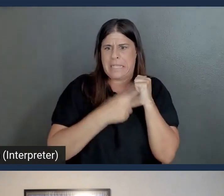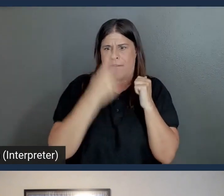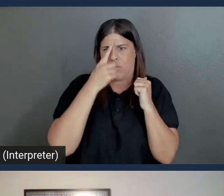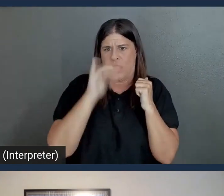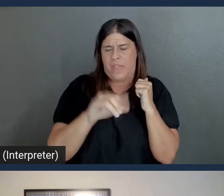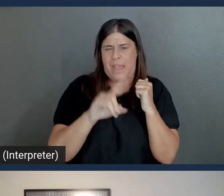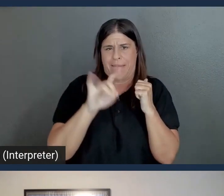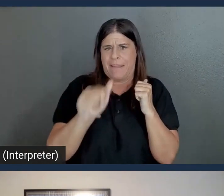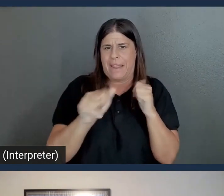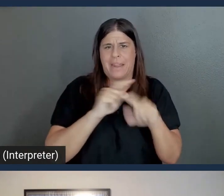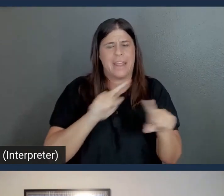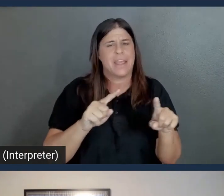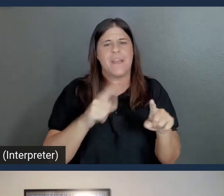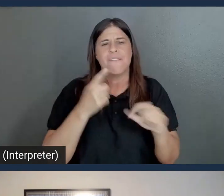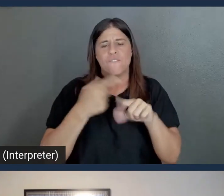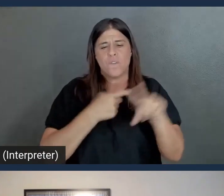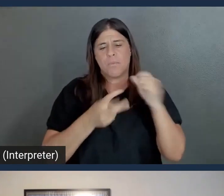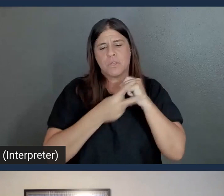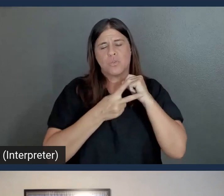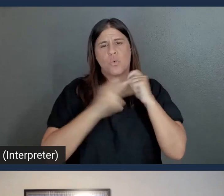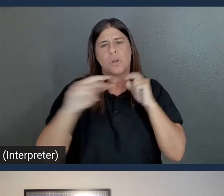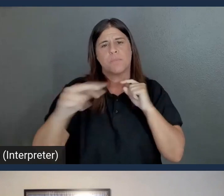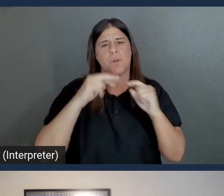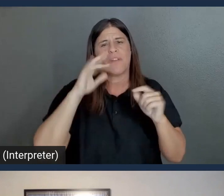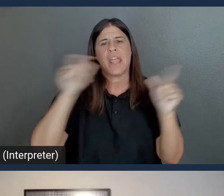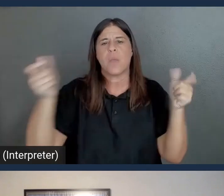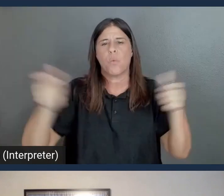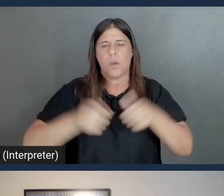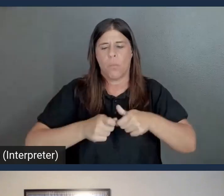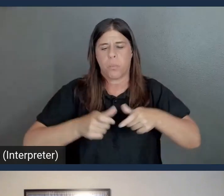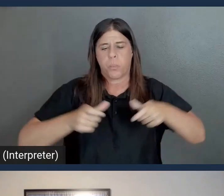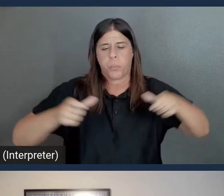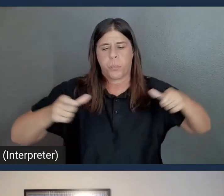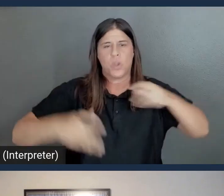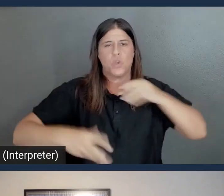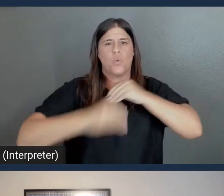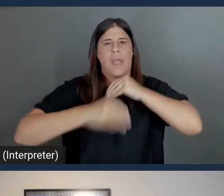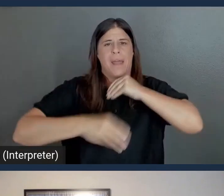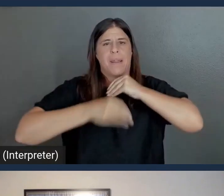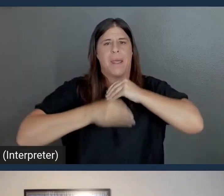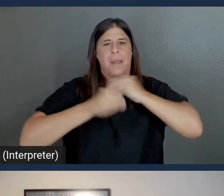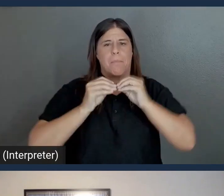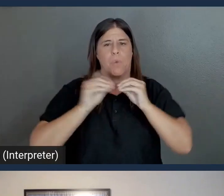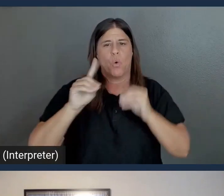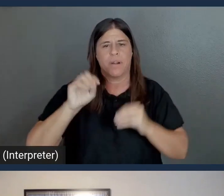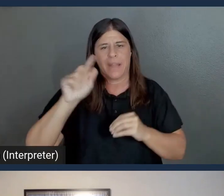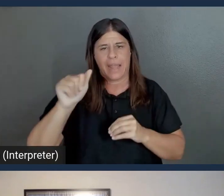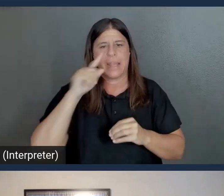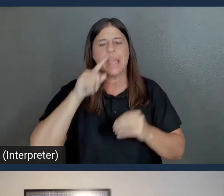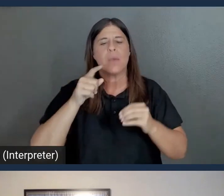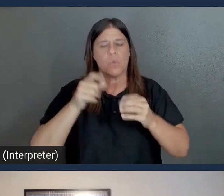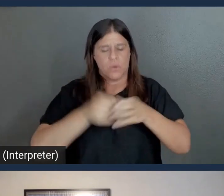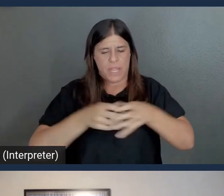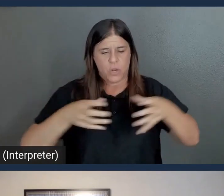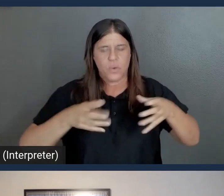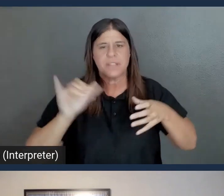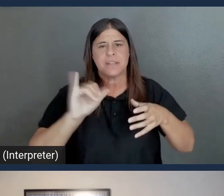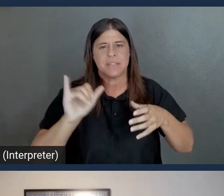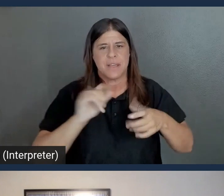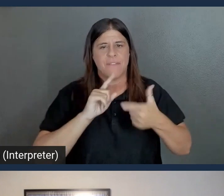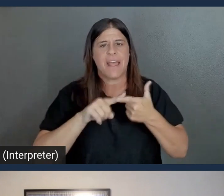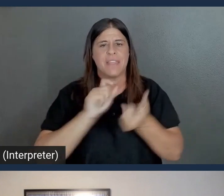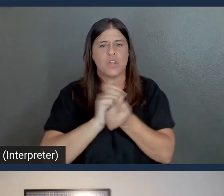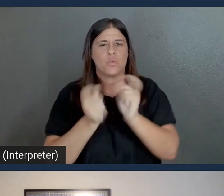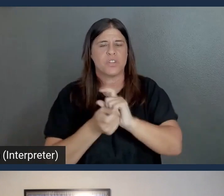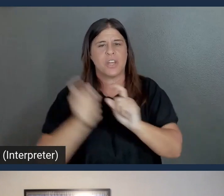well, you know, from a storage perspective, it will scale as you add more and more data, and you can, you know, then change the